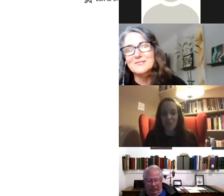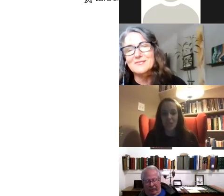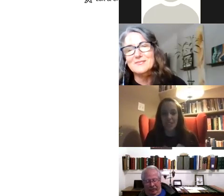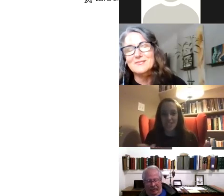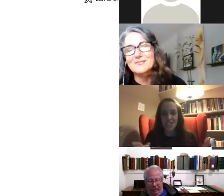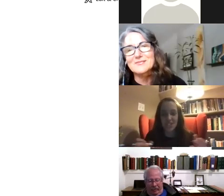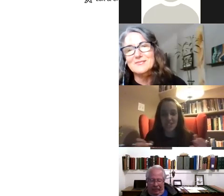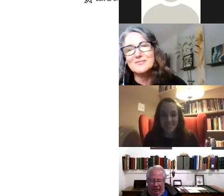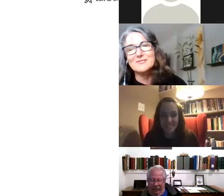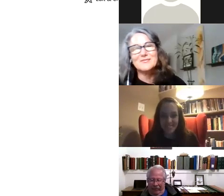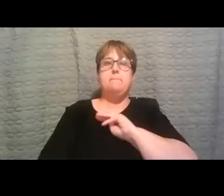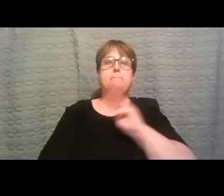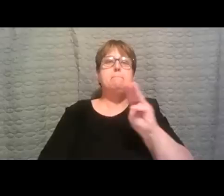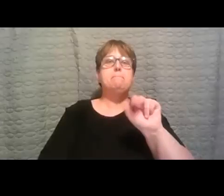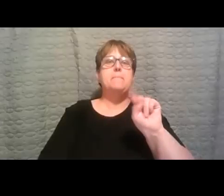I will give it to you.